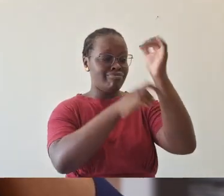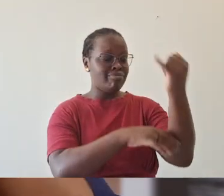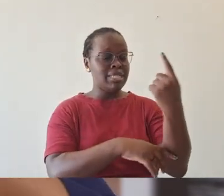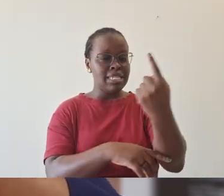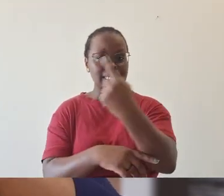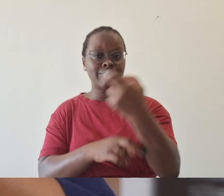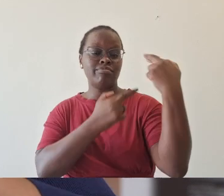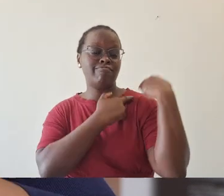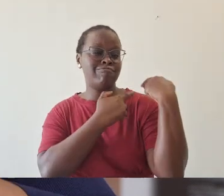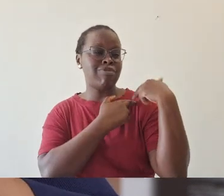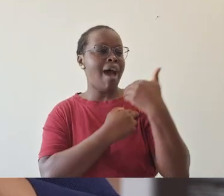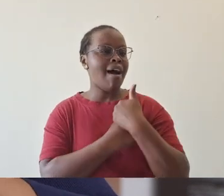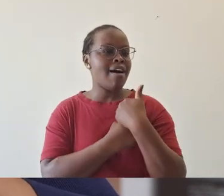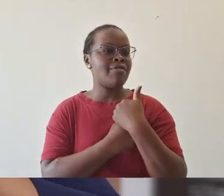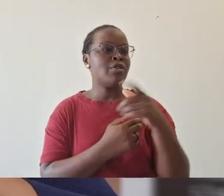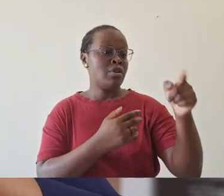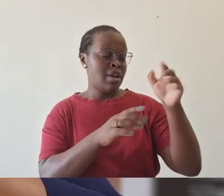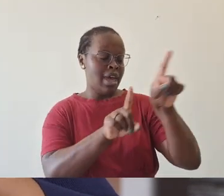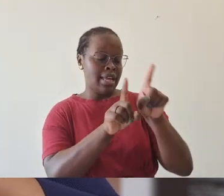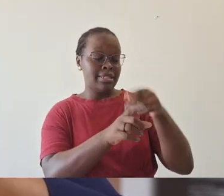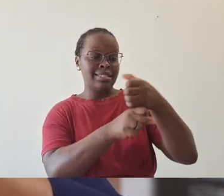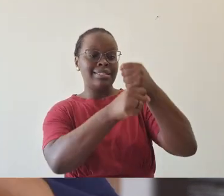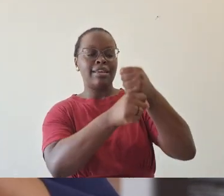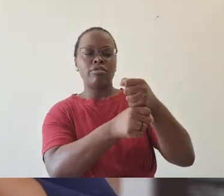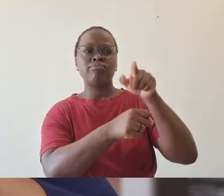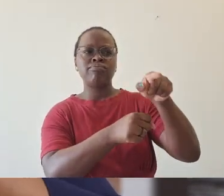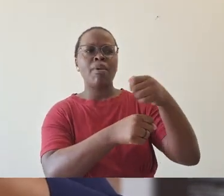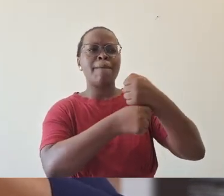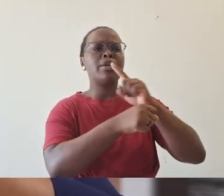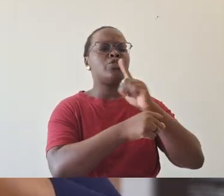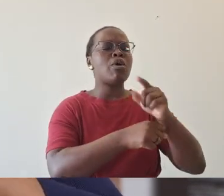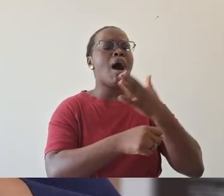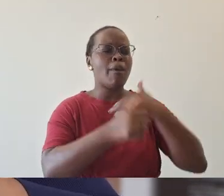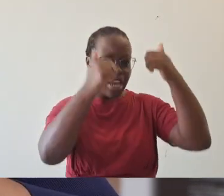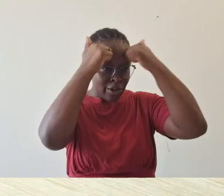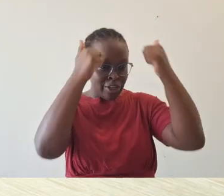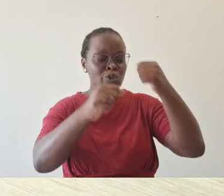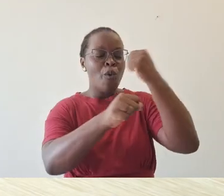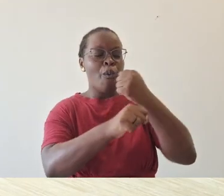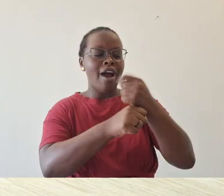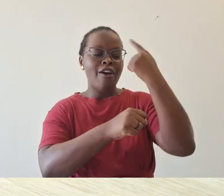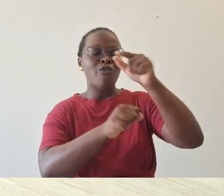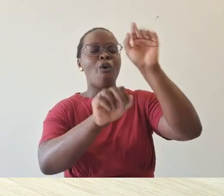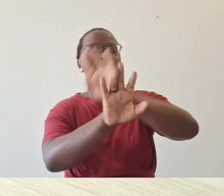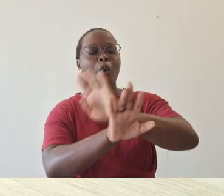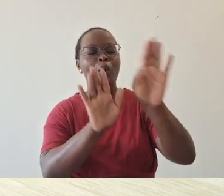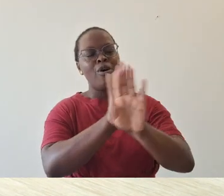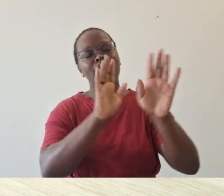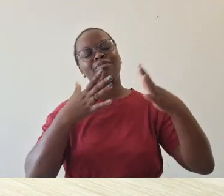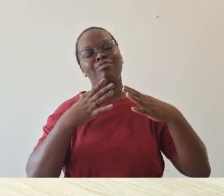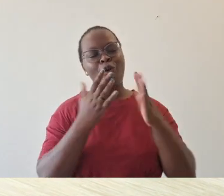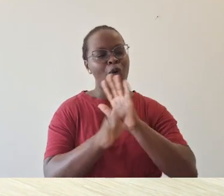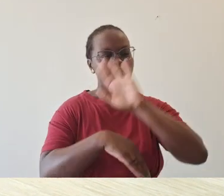us as parents, as stakeholders, to help build and shape a CBE that will work for all of our children. Well, thank you so much,